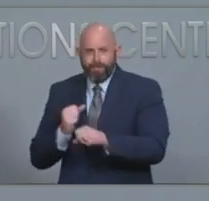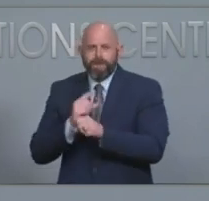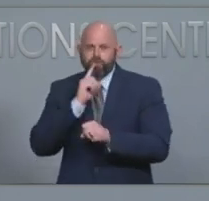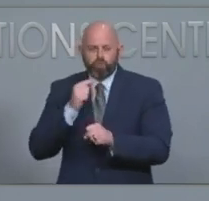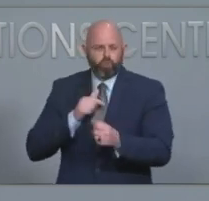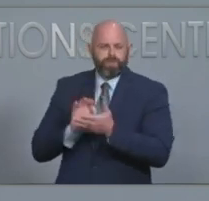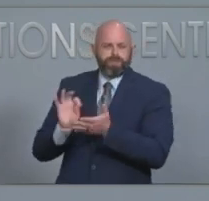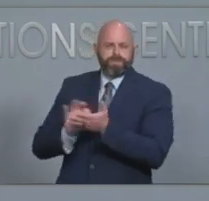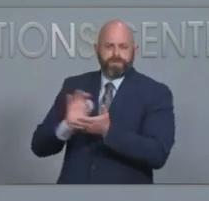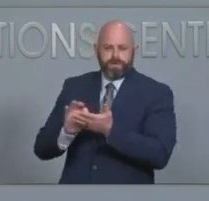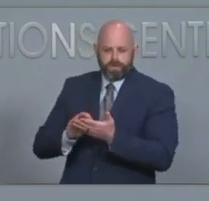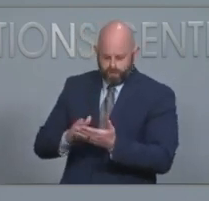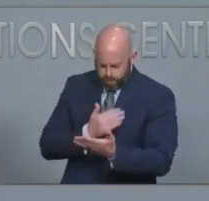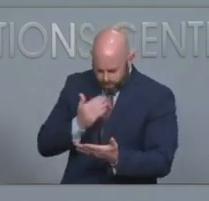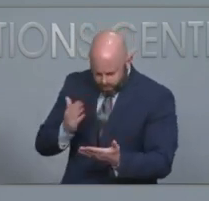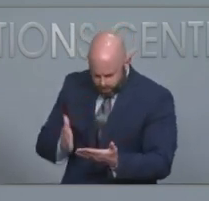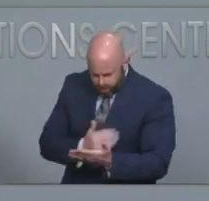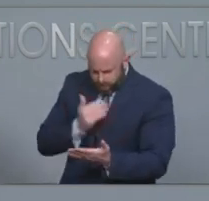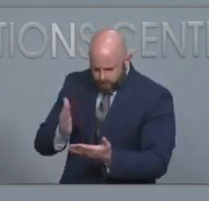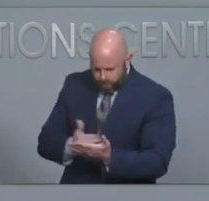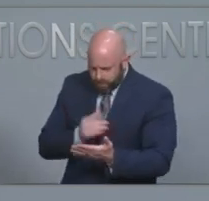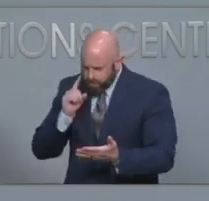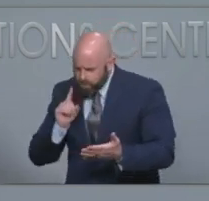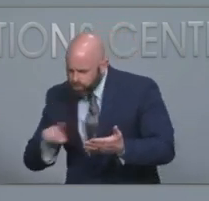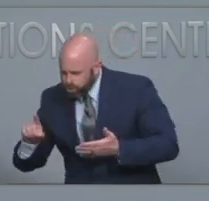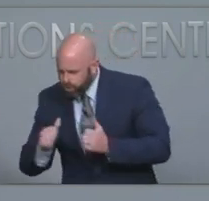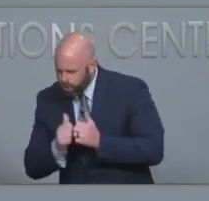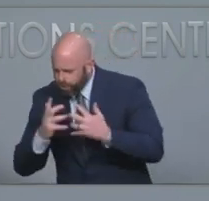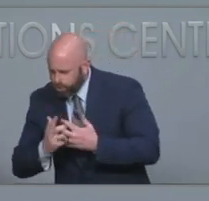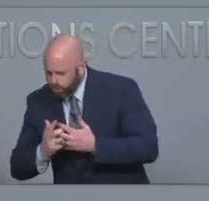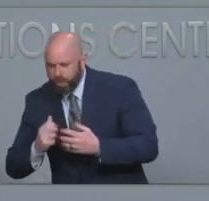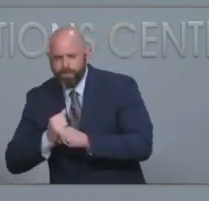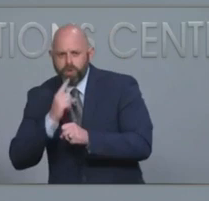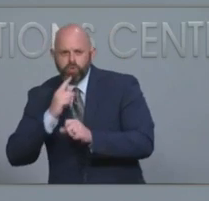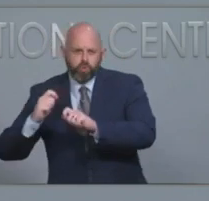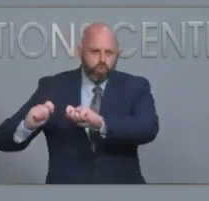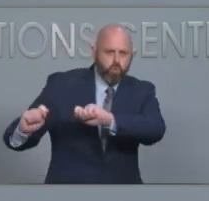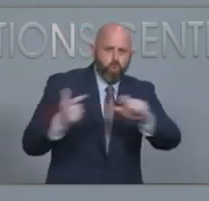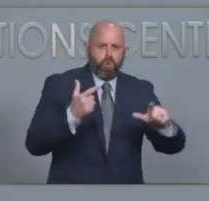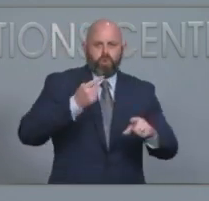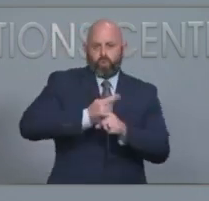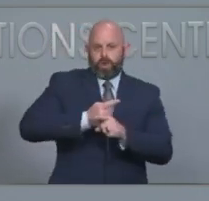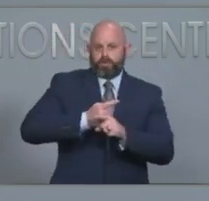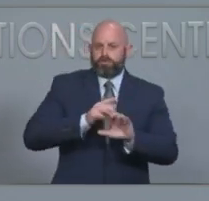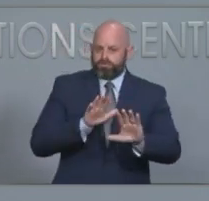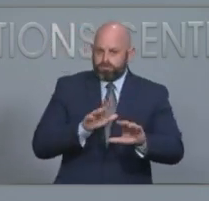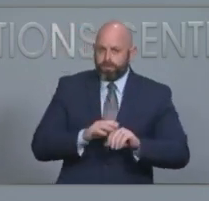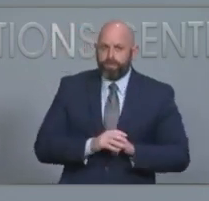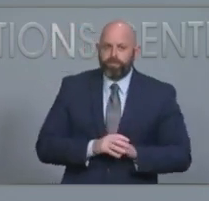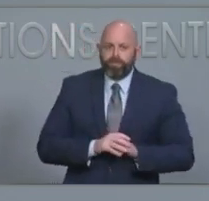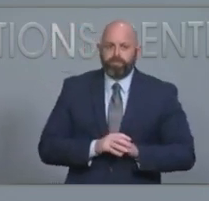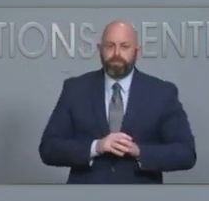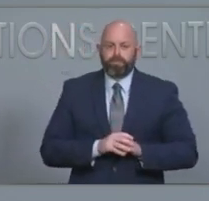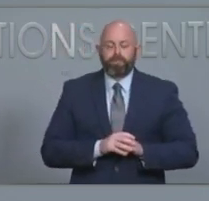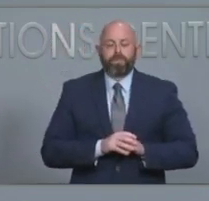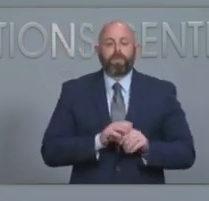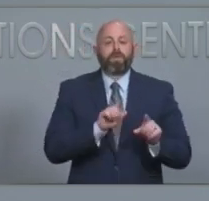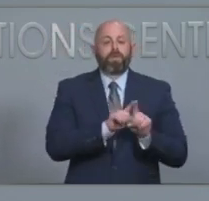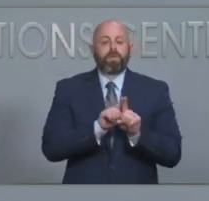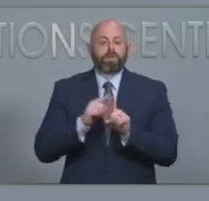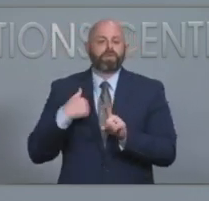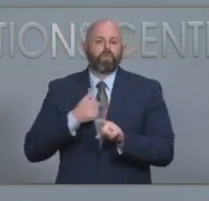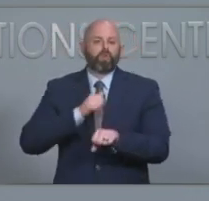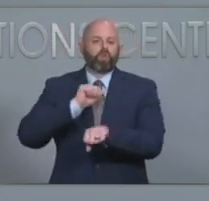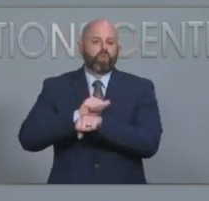count to ensure and check the accuracy of the tabulation equipment. We work hand in hand with our partners